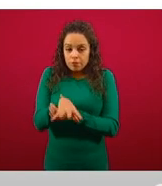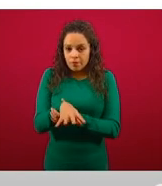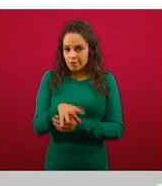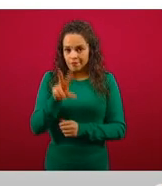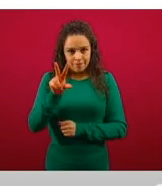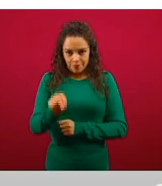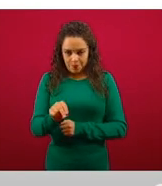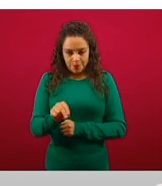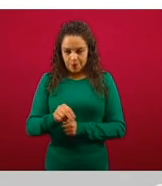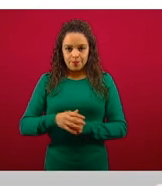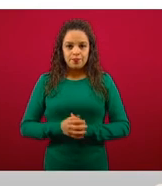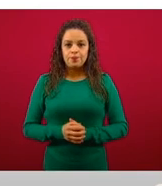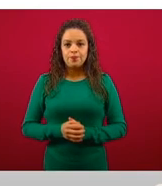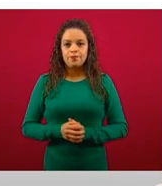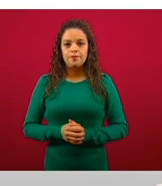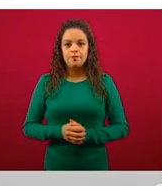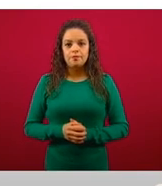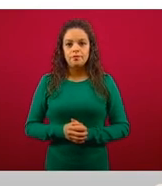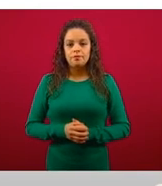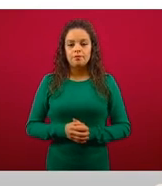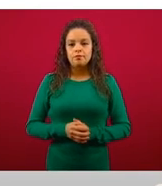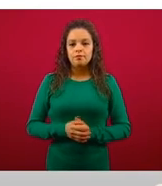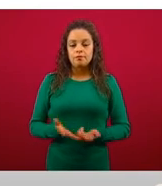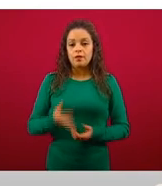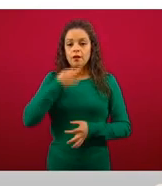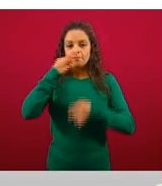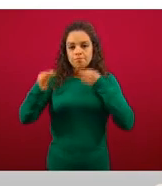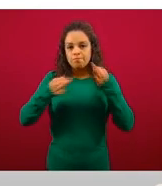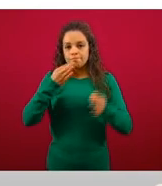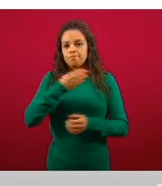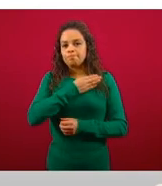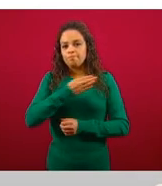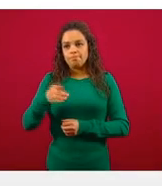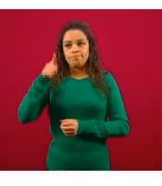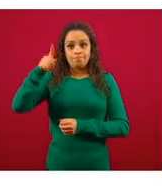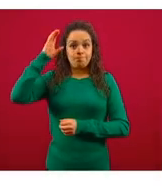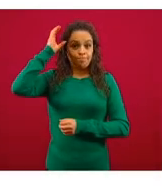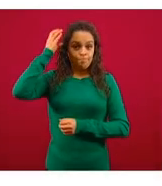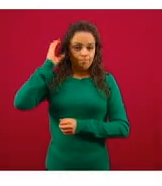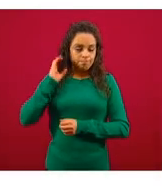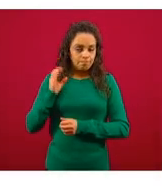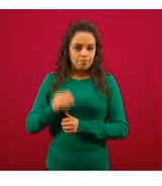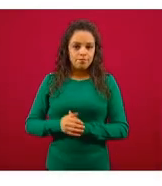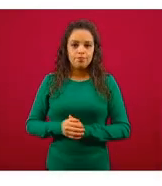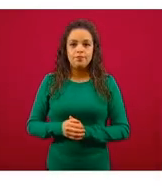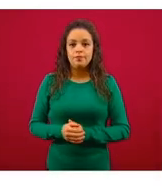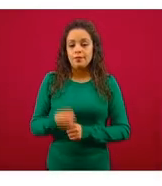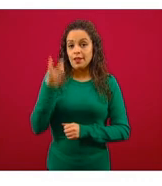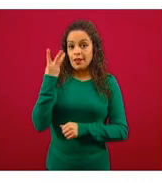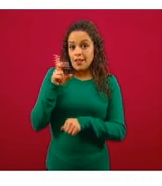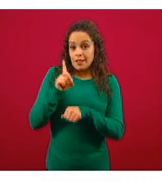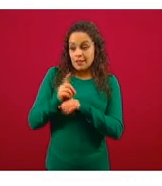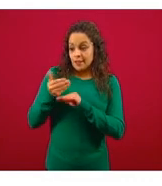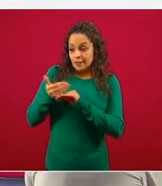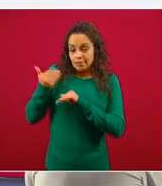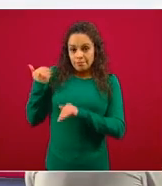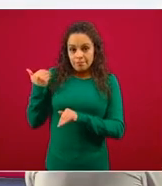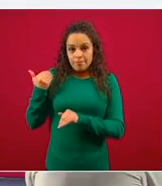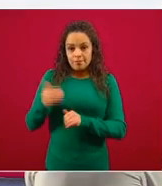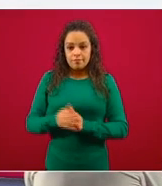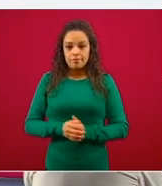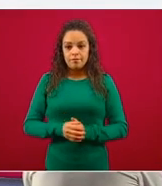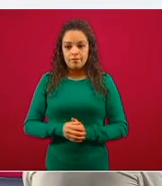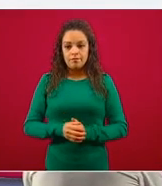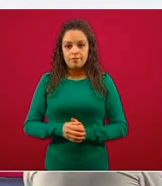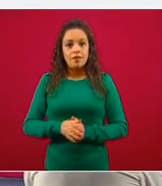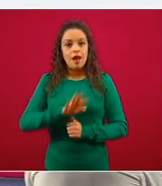In Culiacan, we also have good news. About 3 days ago, they passed